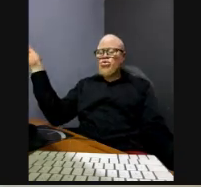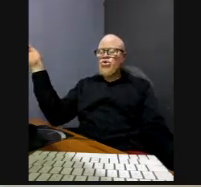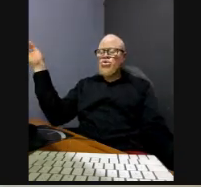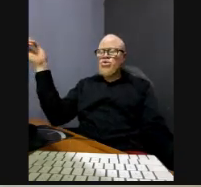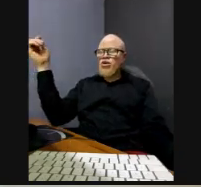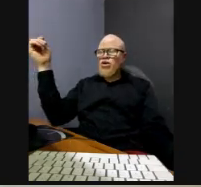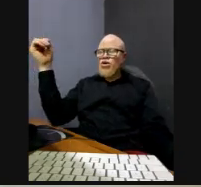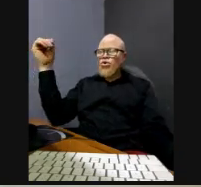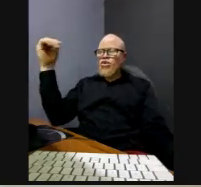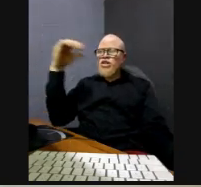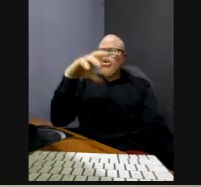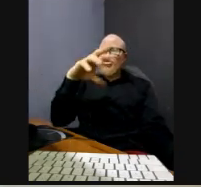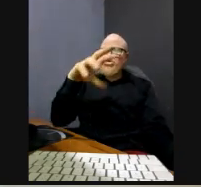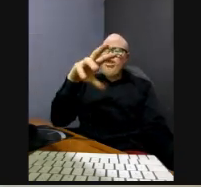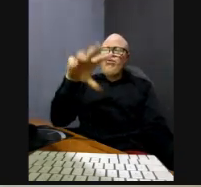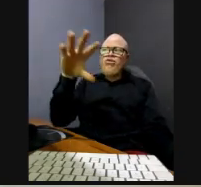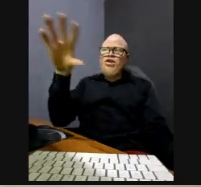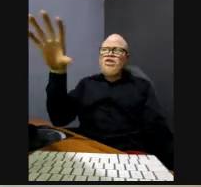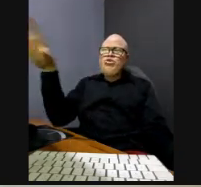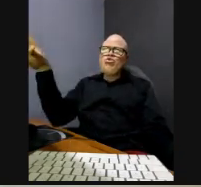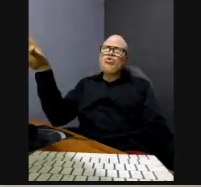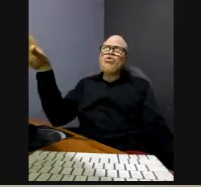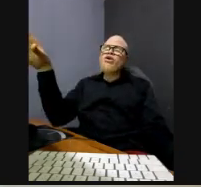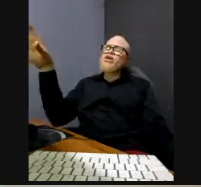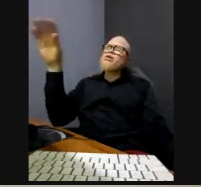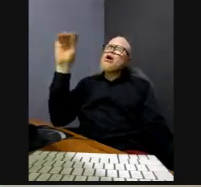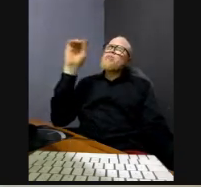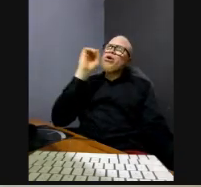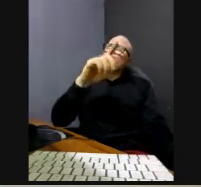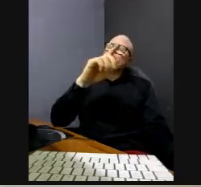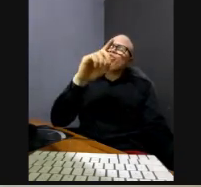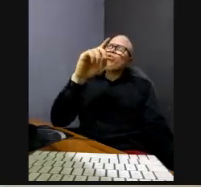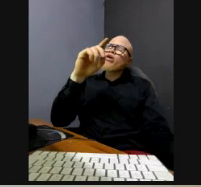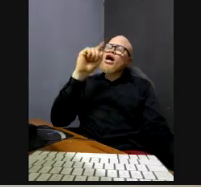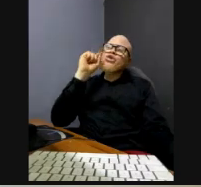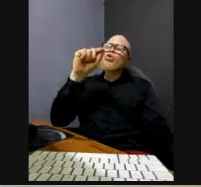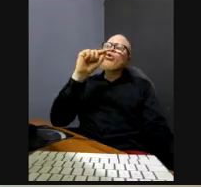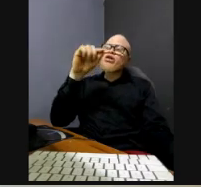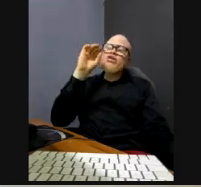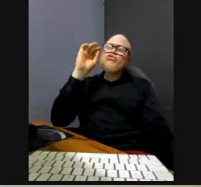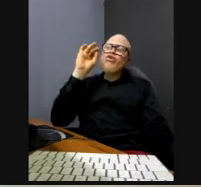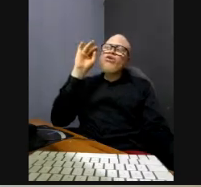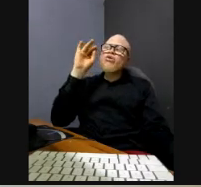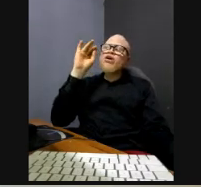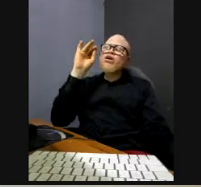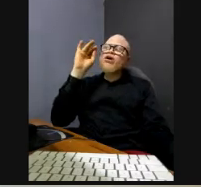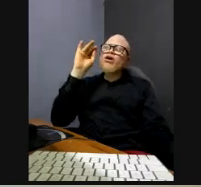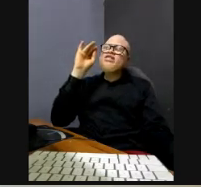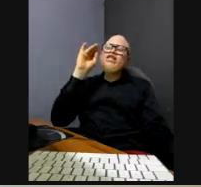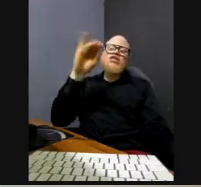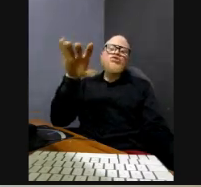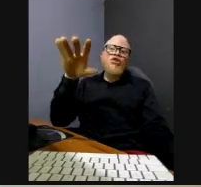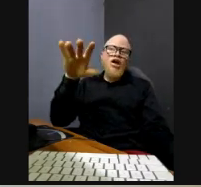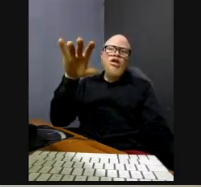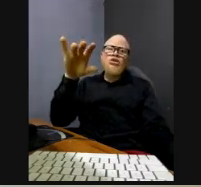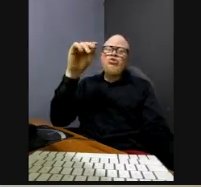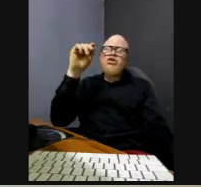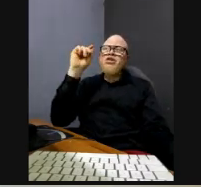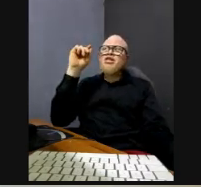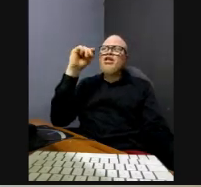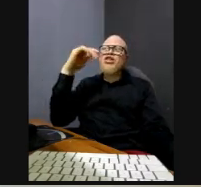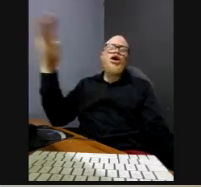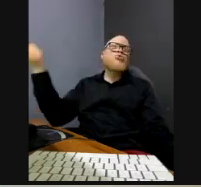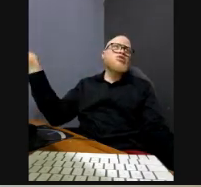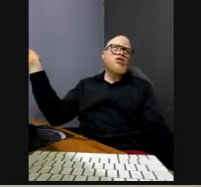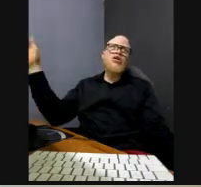that you should use, or those are some of the things that you should look at. But also, I know it is very satisfying to